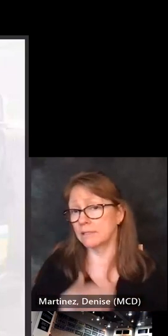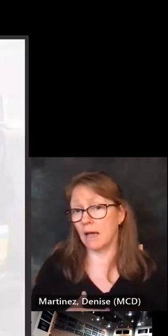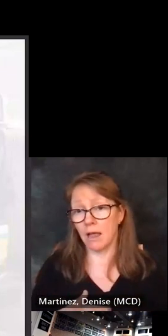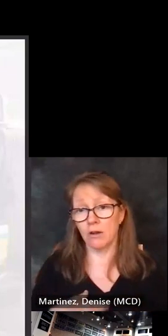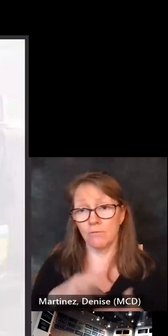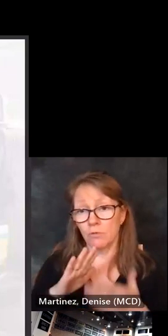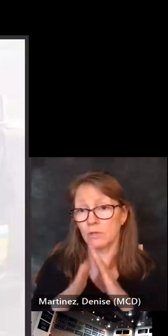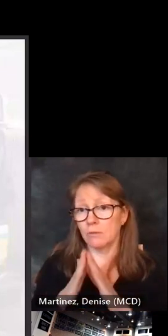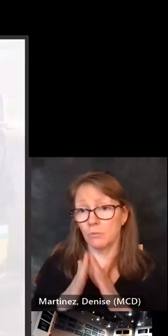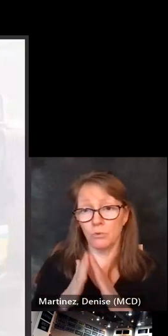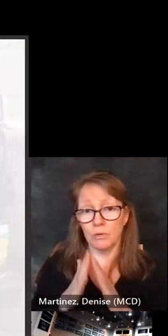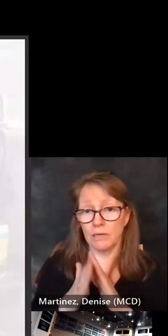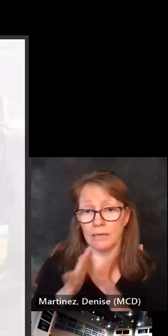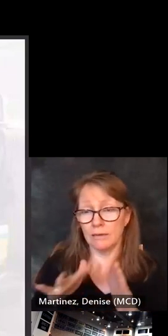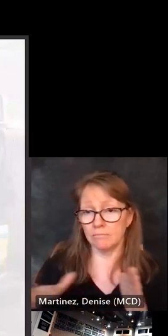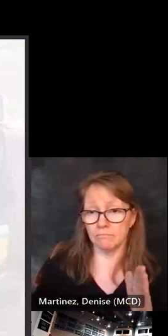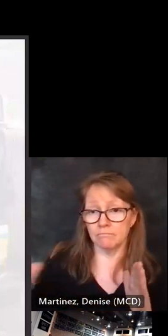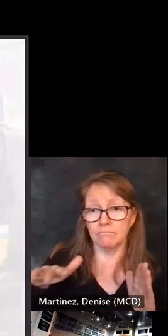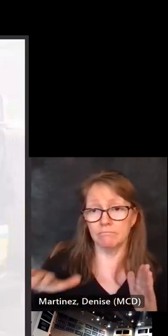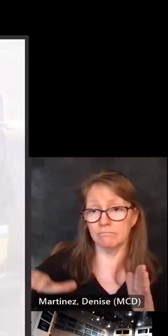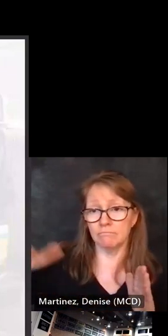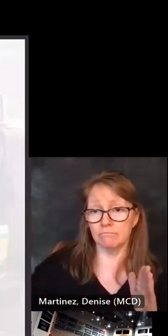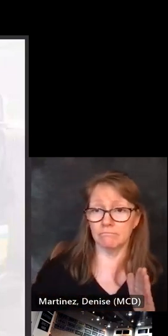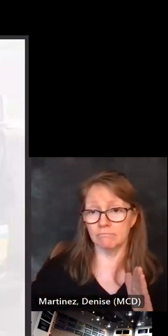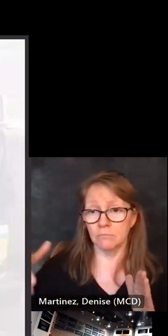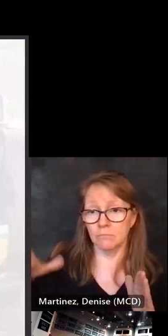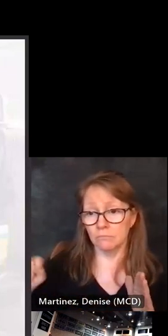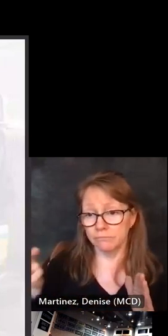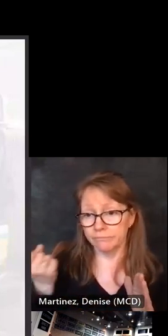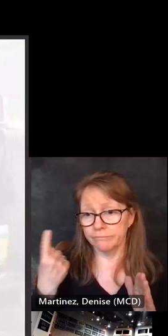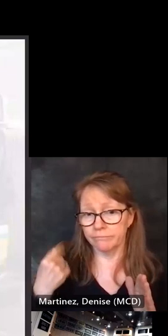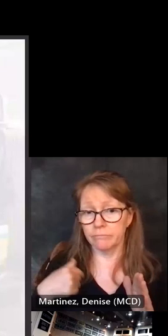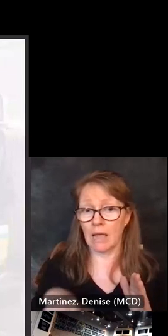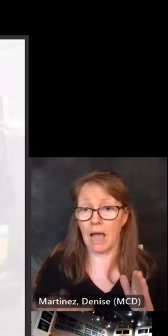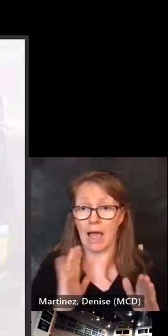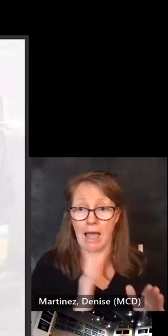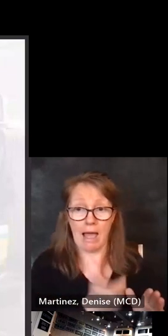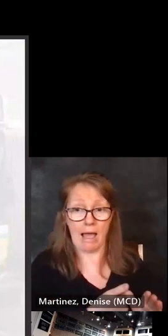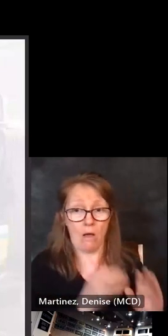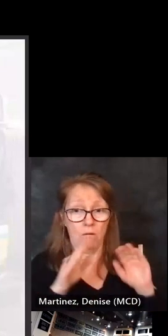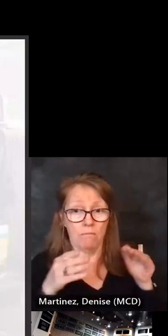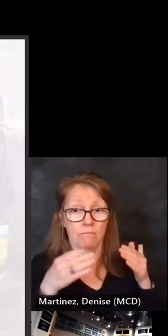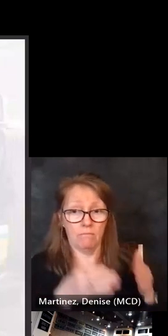project. As you said, it's transit oriented. I think, you know, what we've put together,